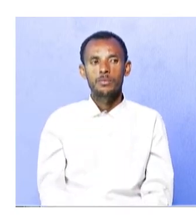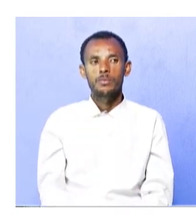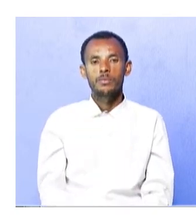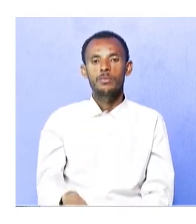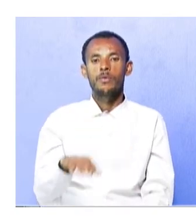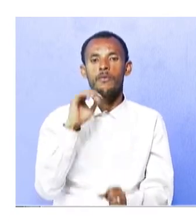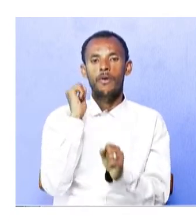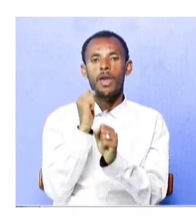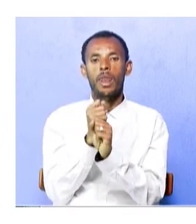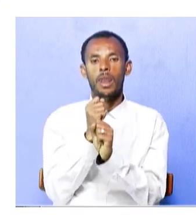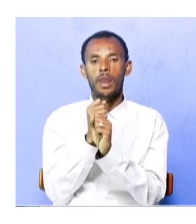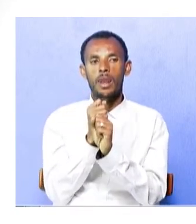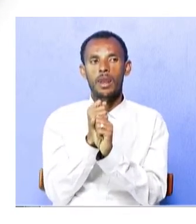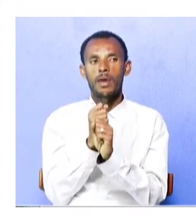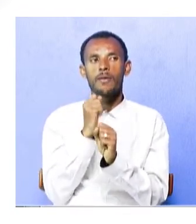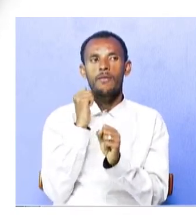find